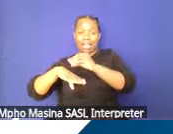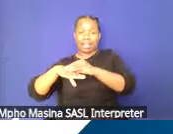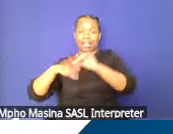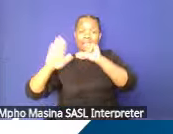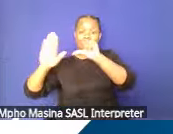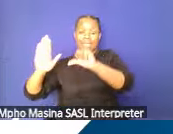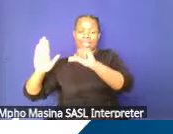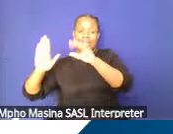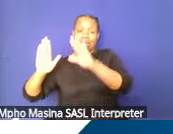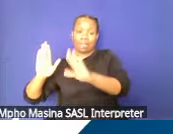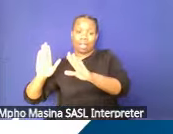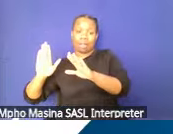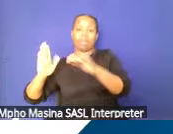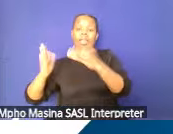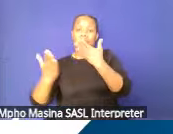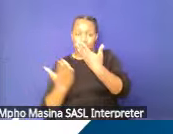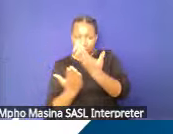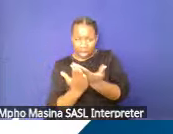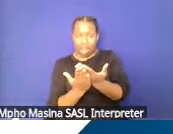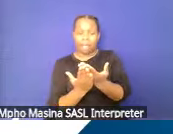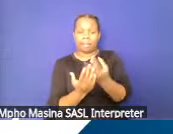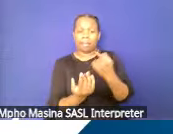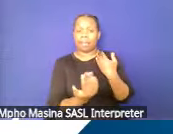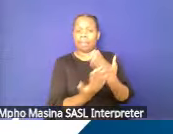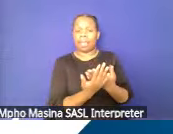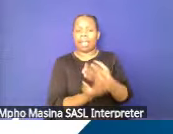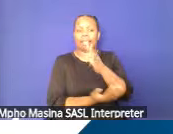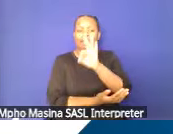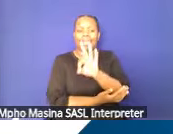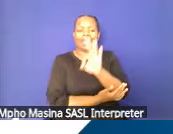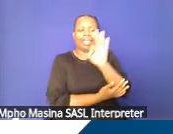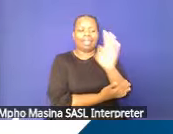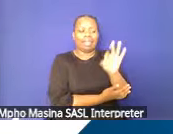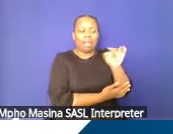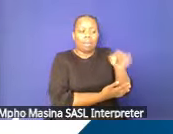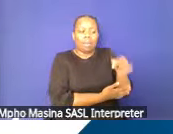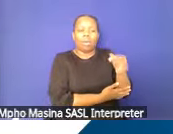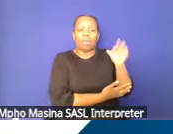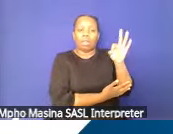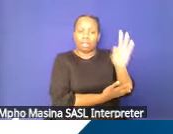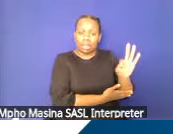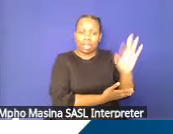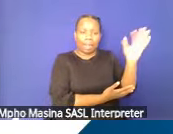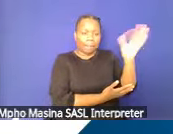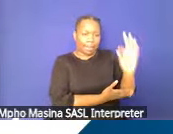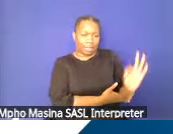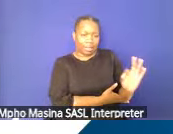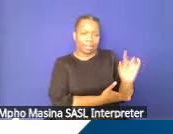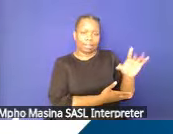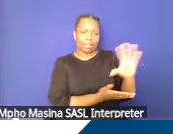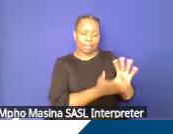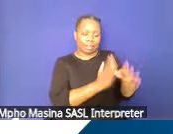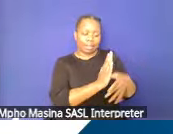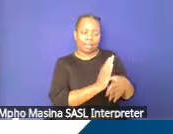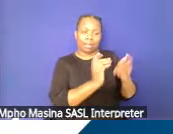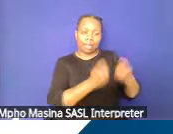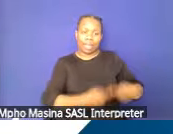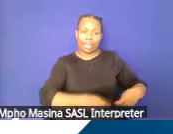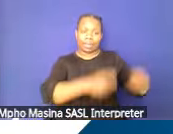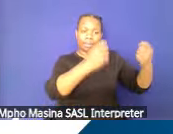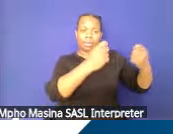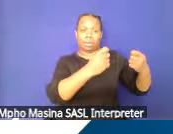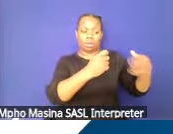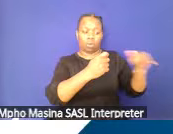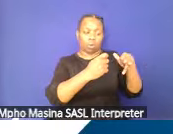65 can claim 33 and a third of their medical and disability expenses that they have incurred.